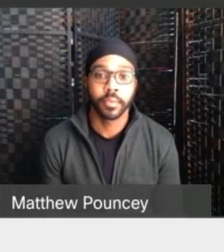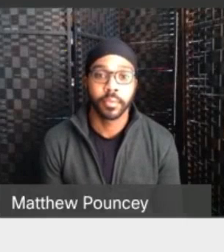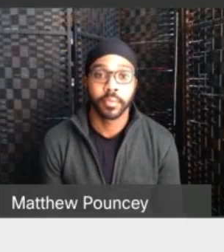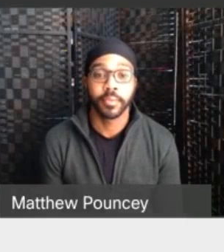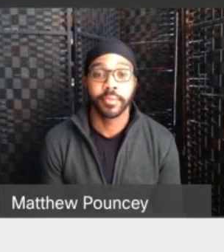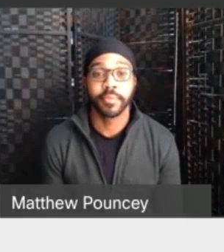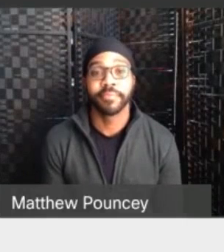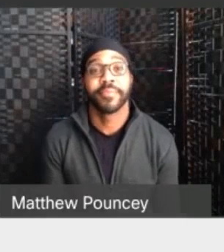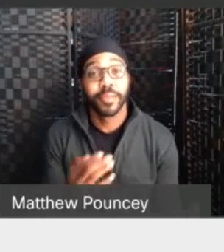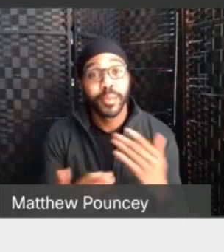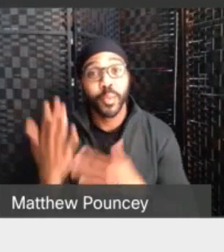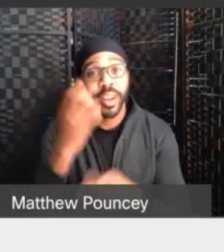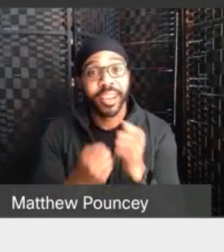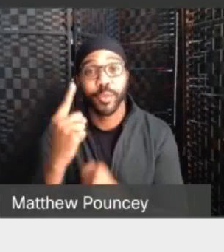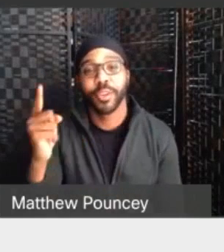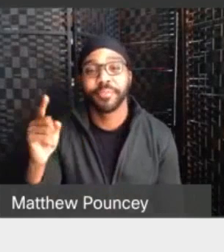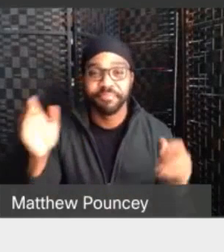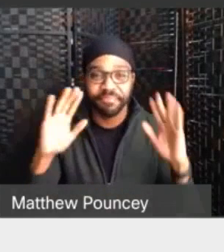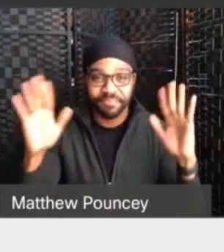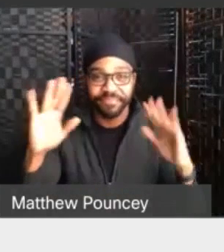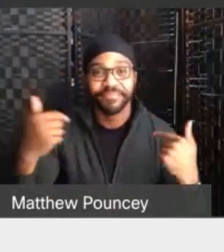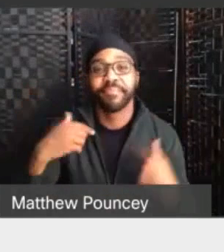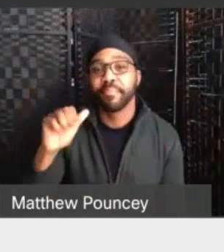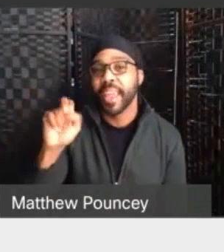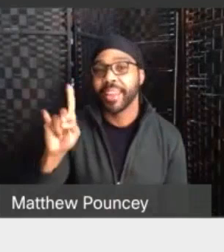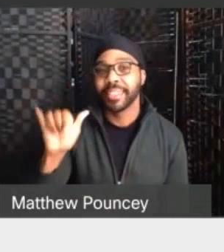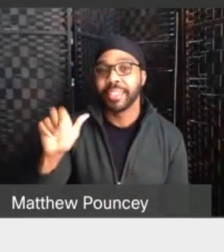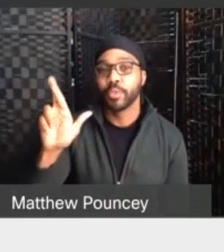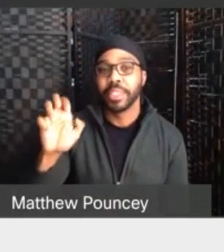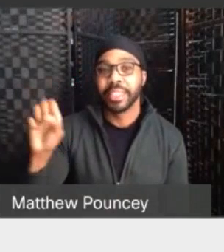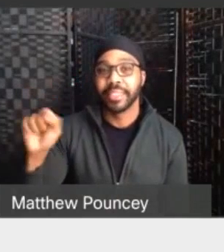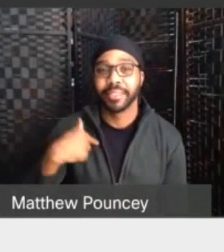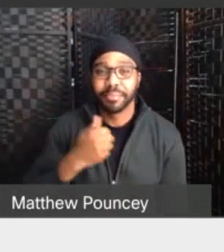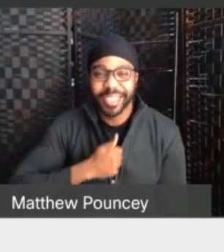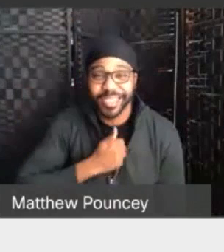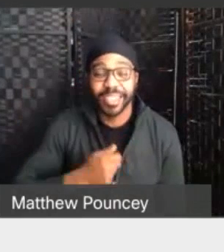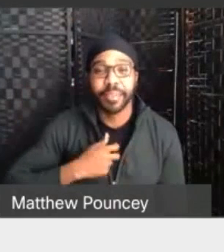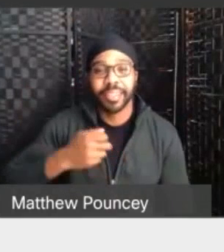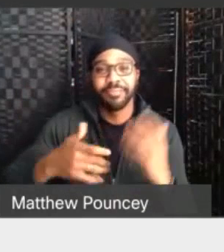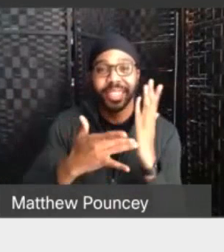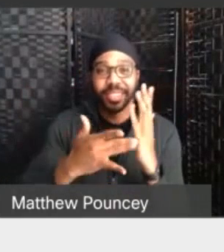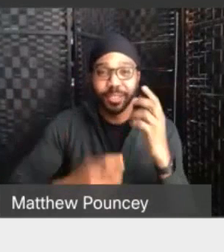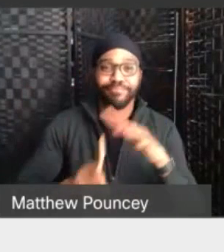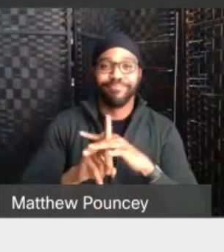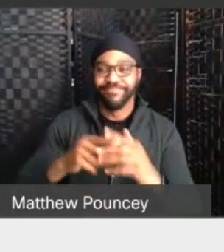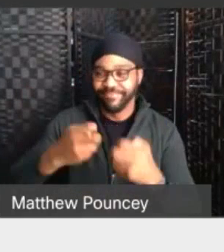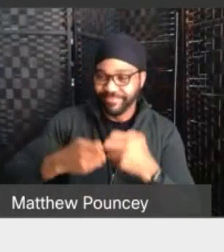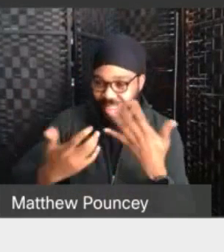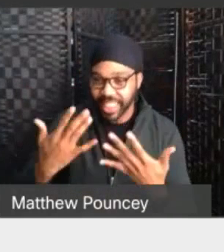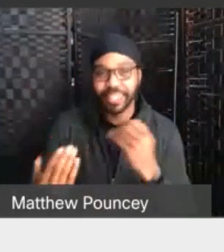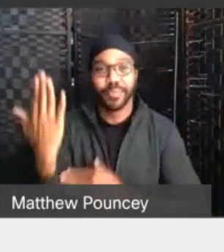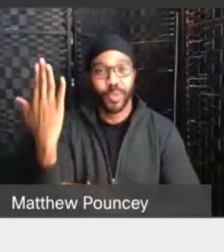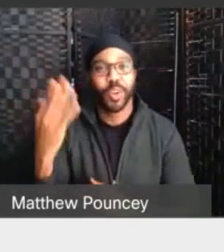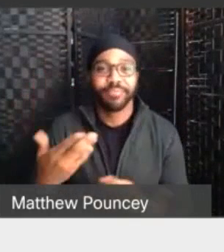Good morning, everyone. This is Andy Reese. Sorry I had some technical difficulties getting started this